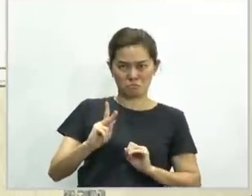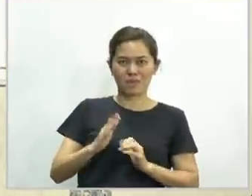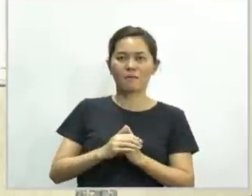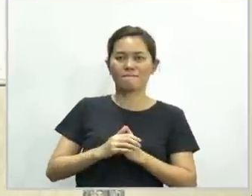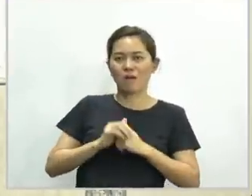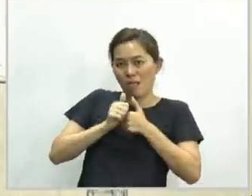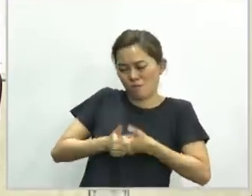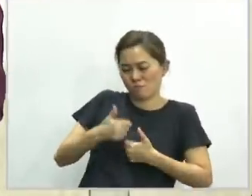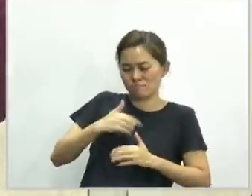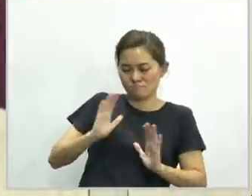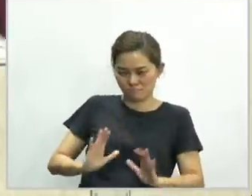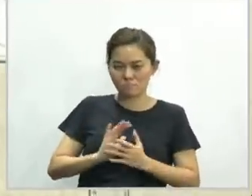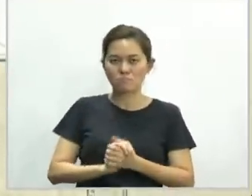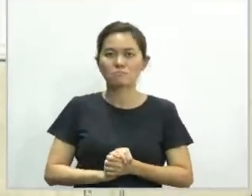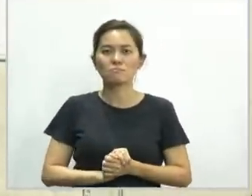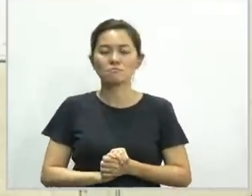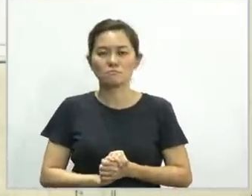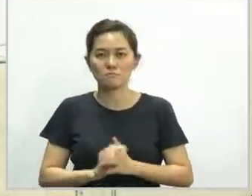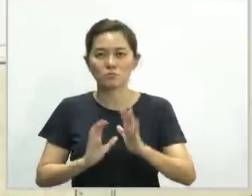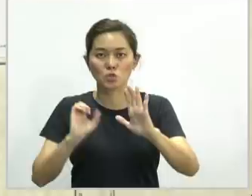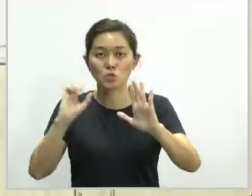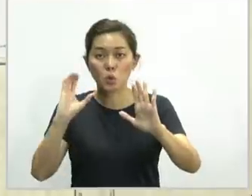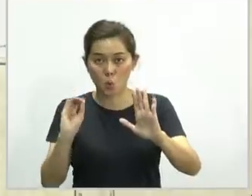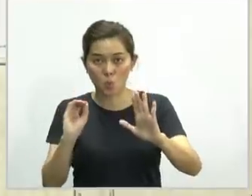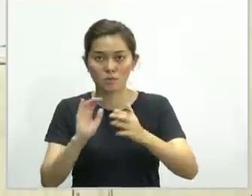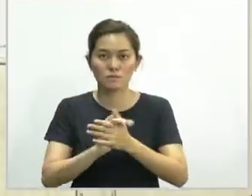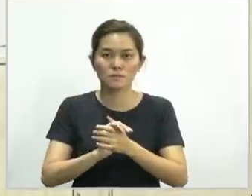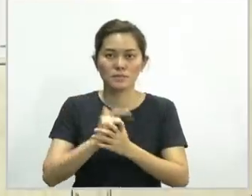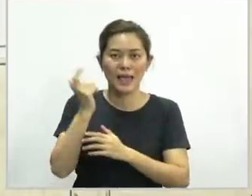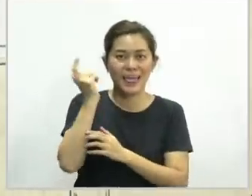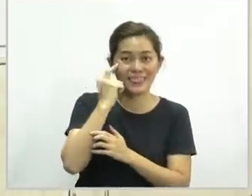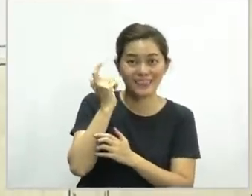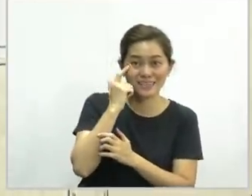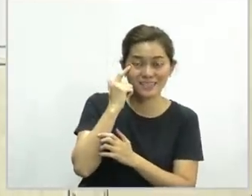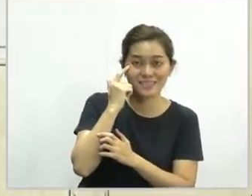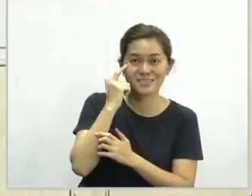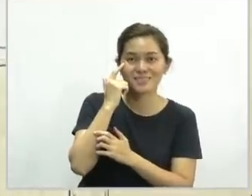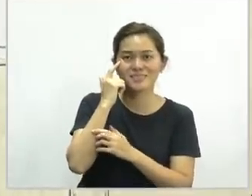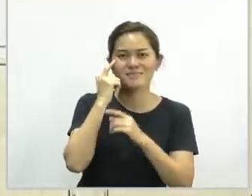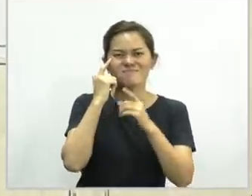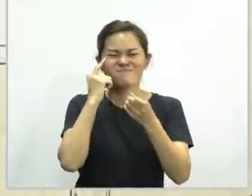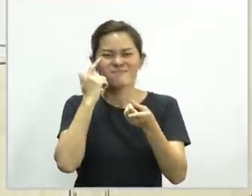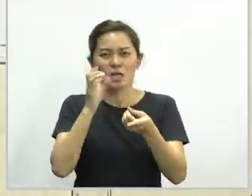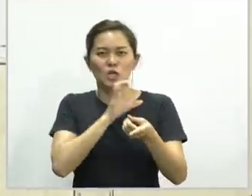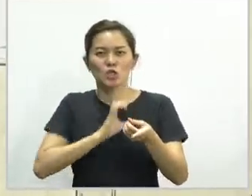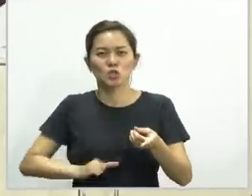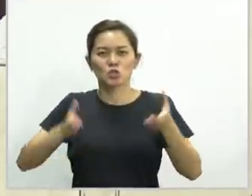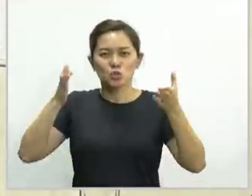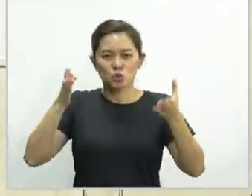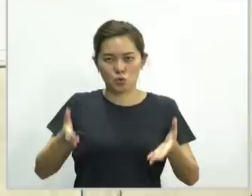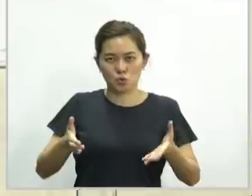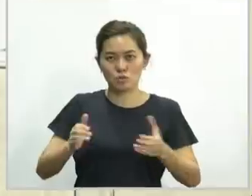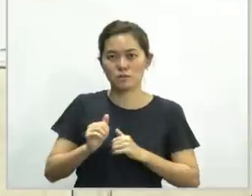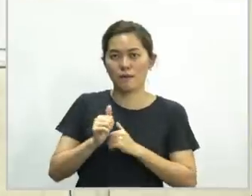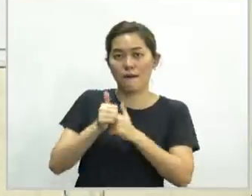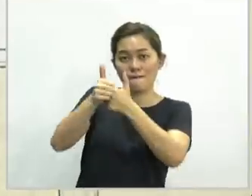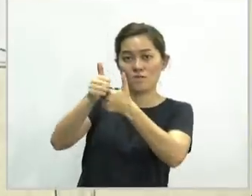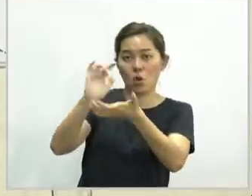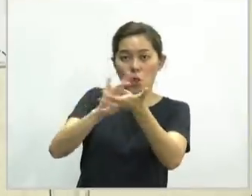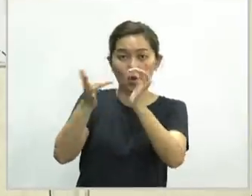analogy. So, thinking of being a Christian, a follower of